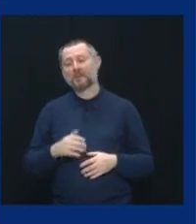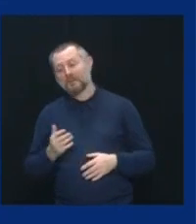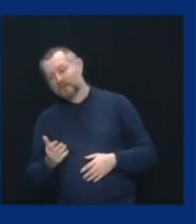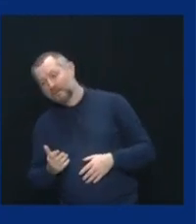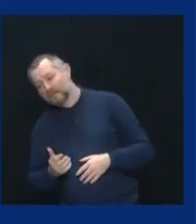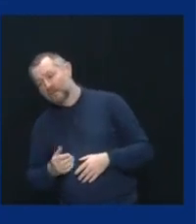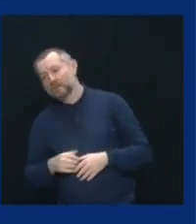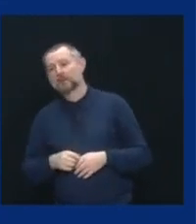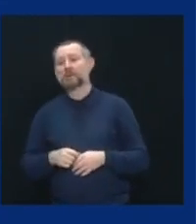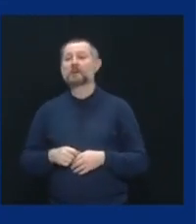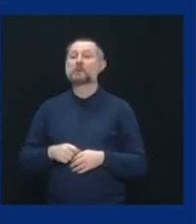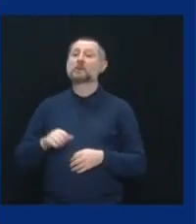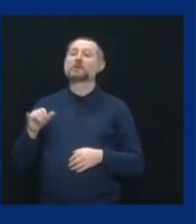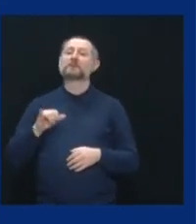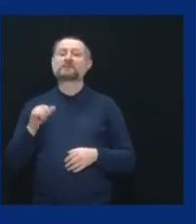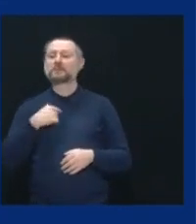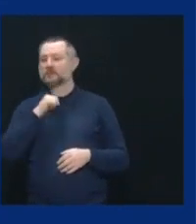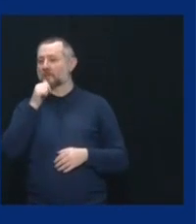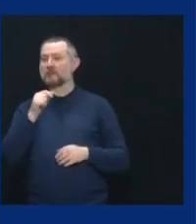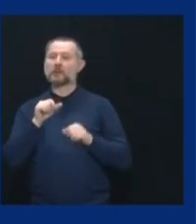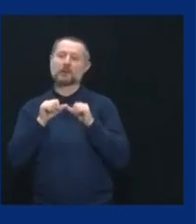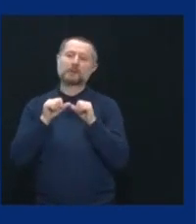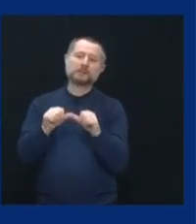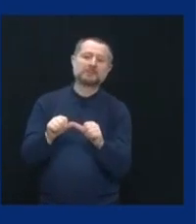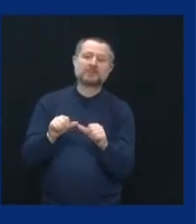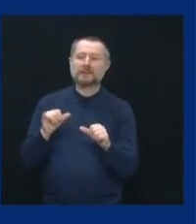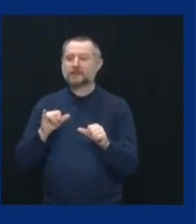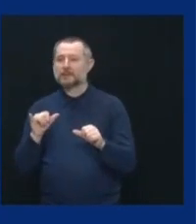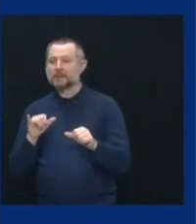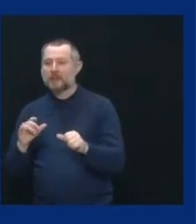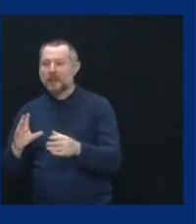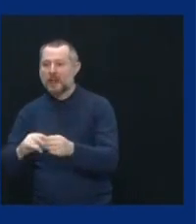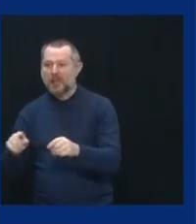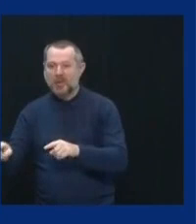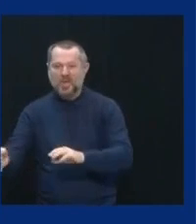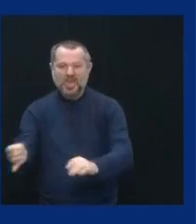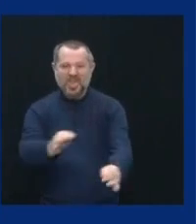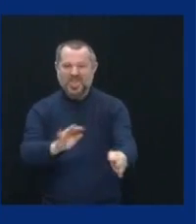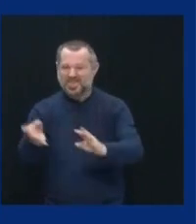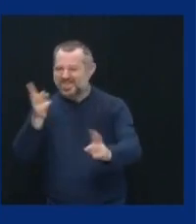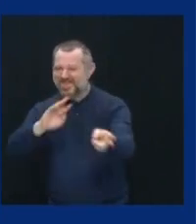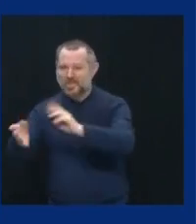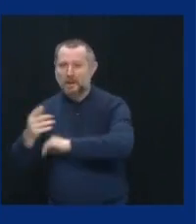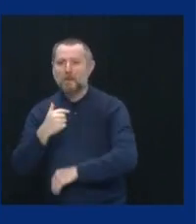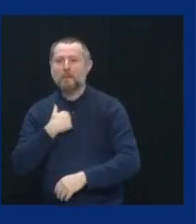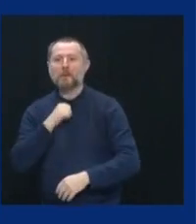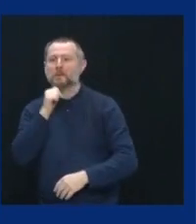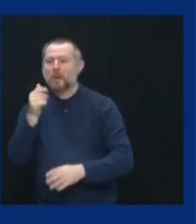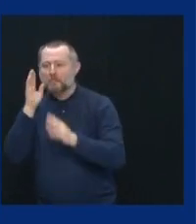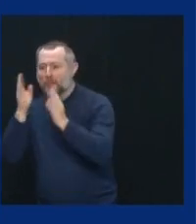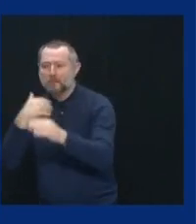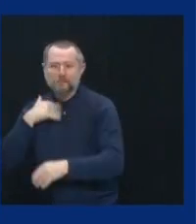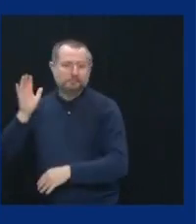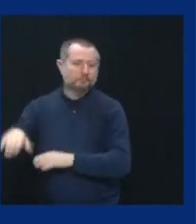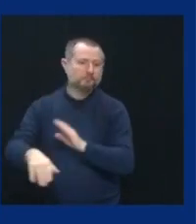we didn't constantly fight back every rumor, every piece of disinformation,